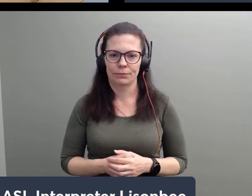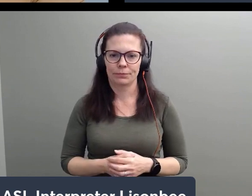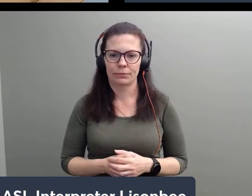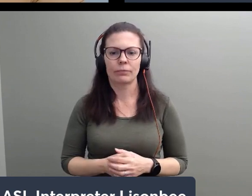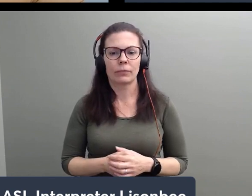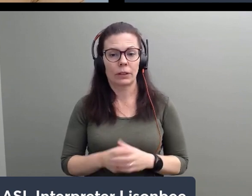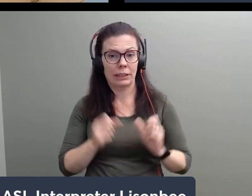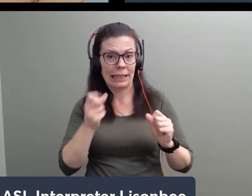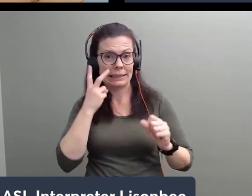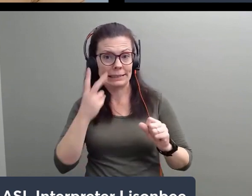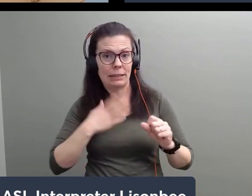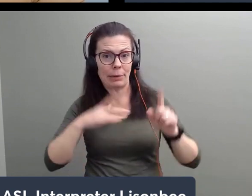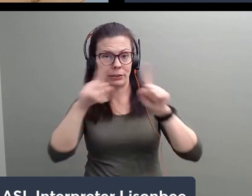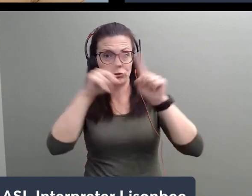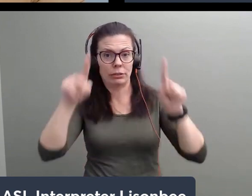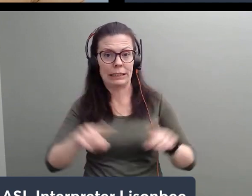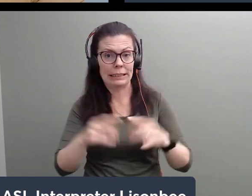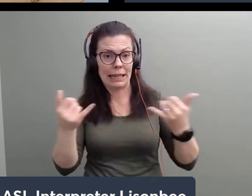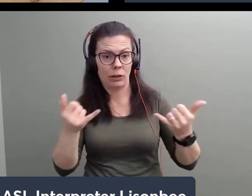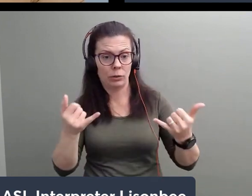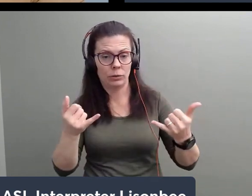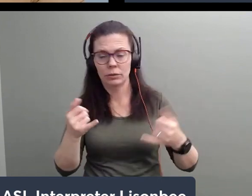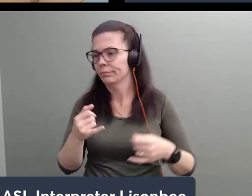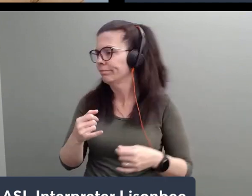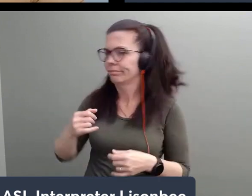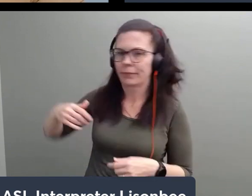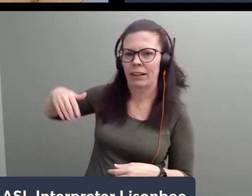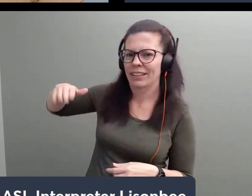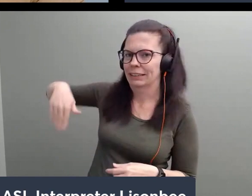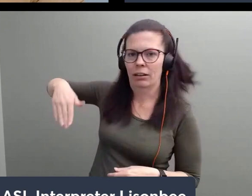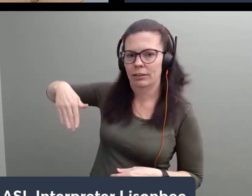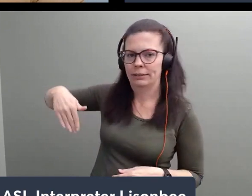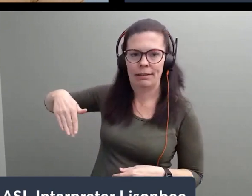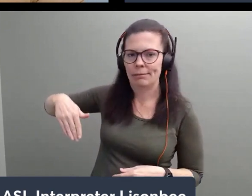And can you see my screen right now? Not yet.